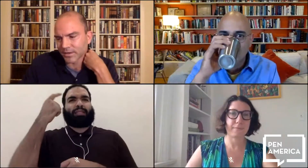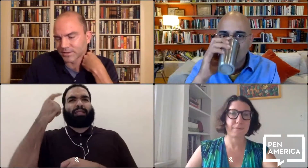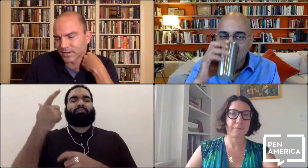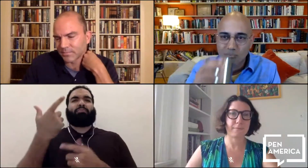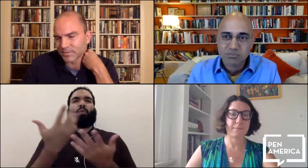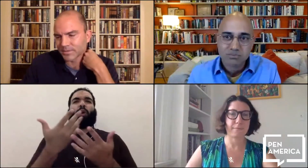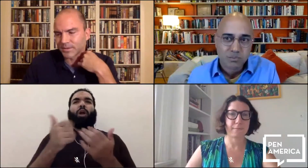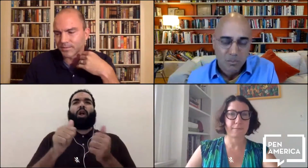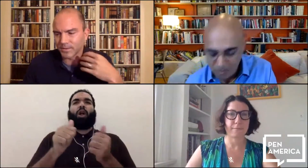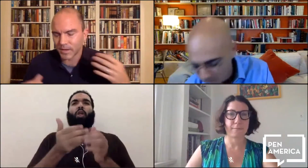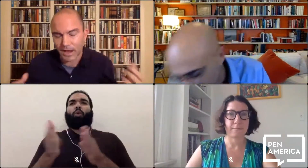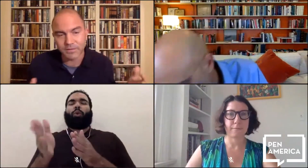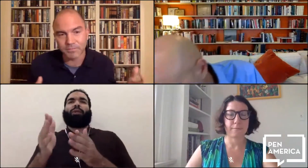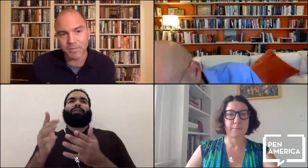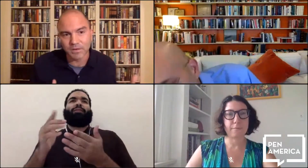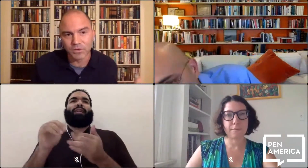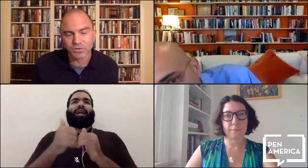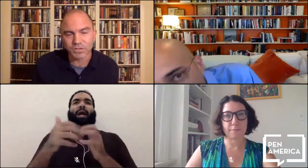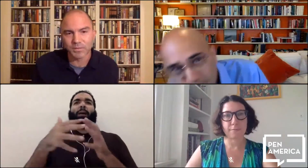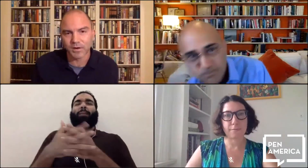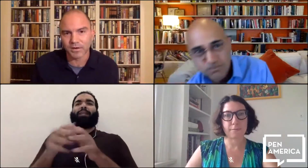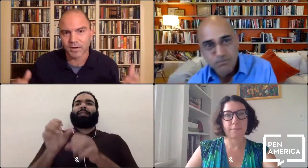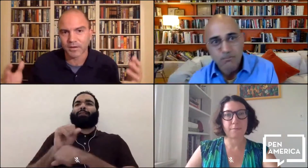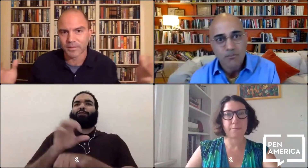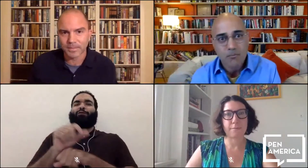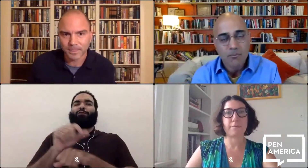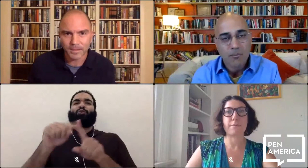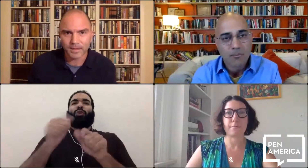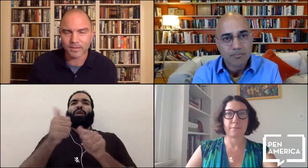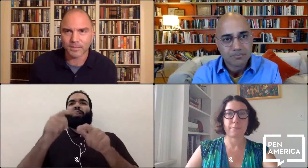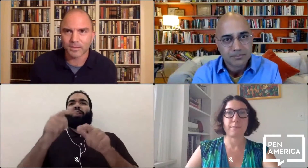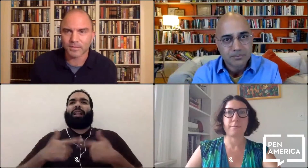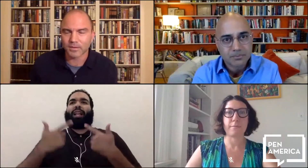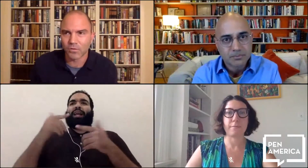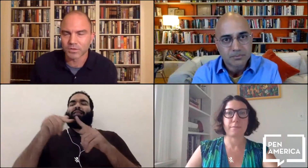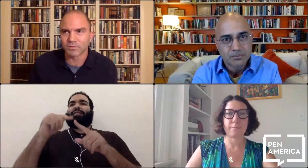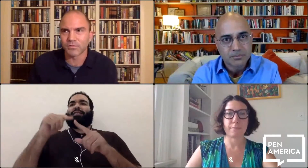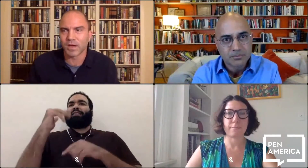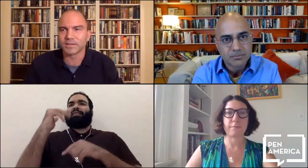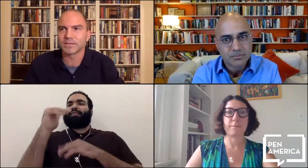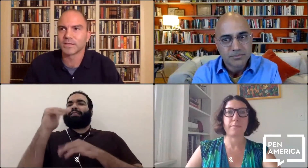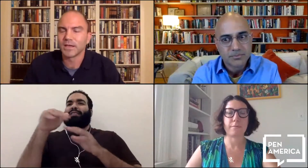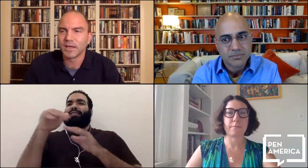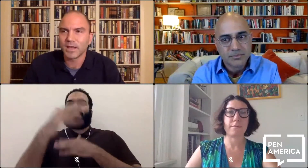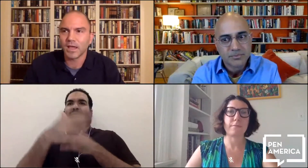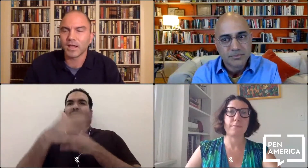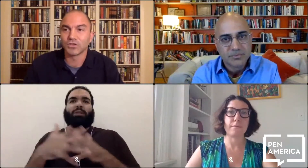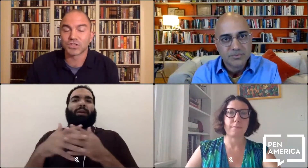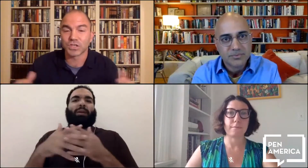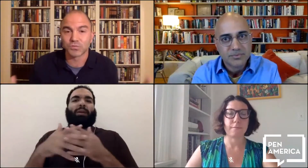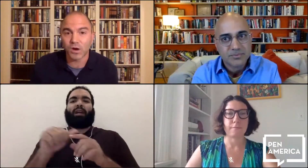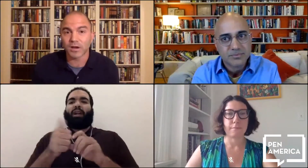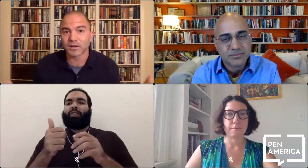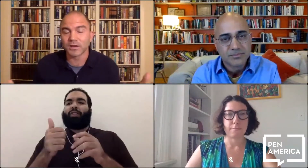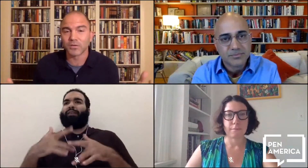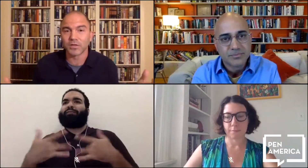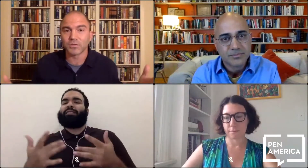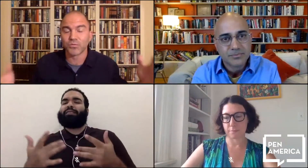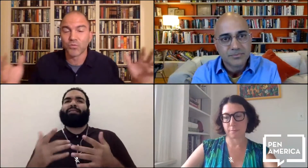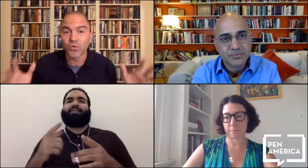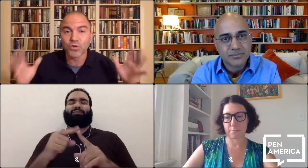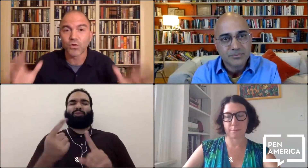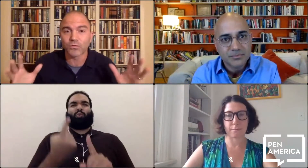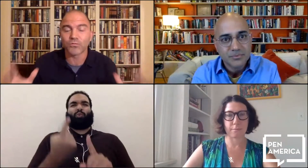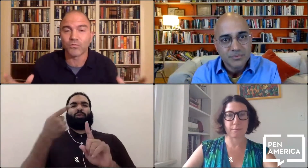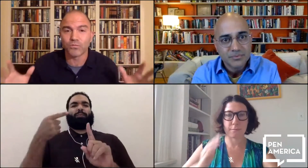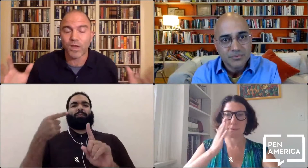America has shaped the lives of individuals in America, the course of events, and just as one,